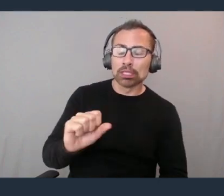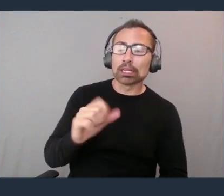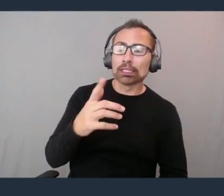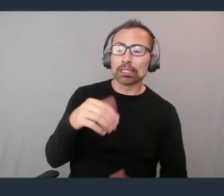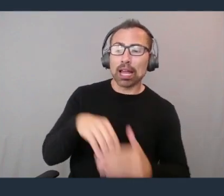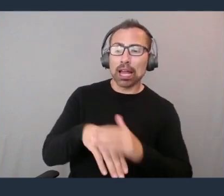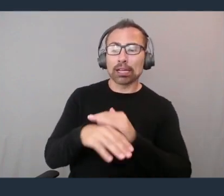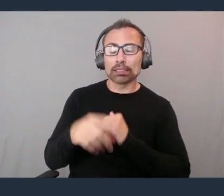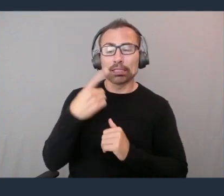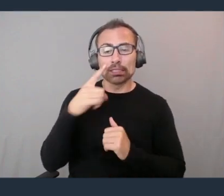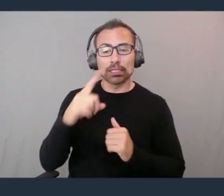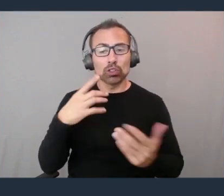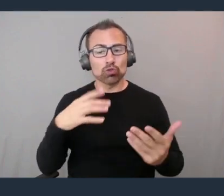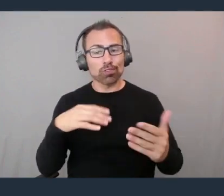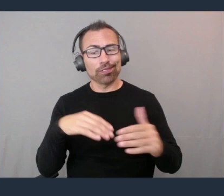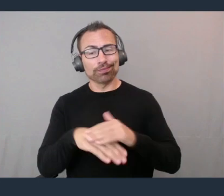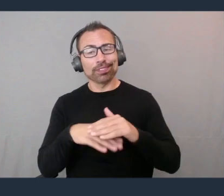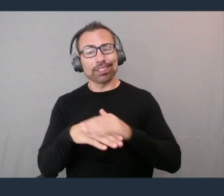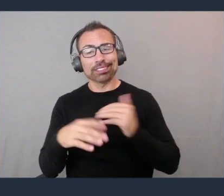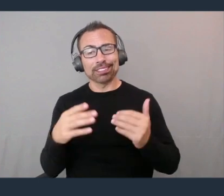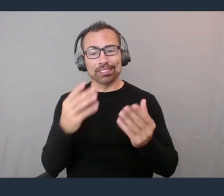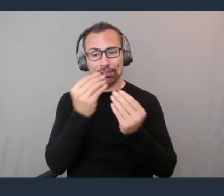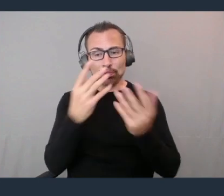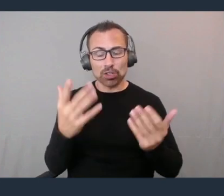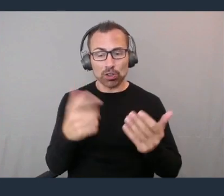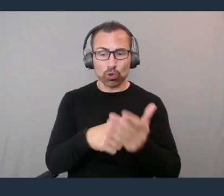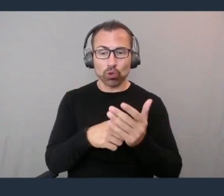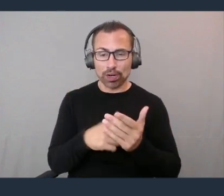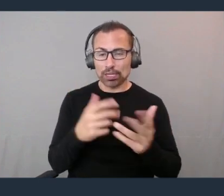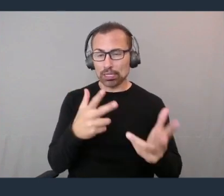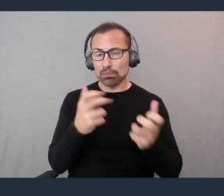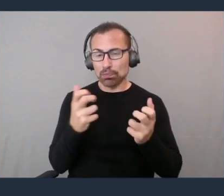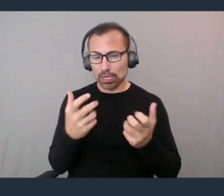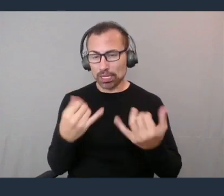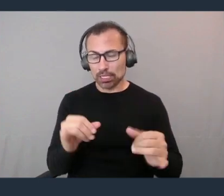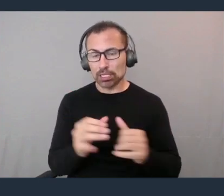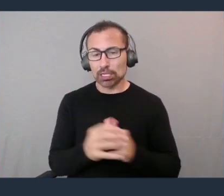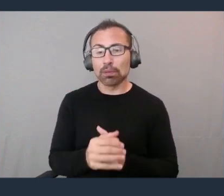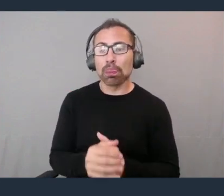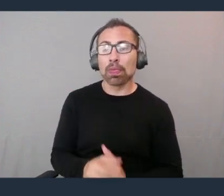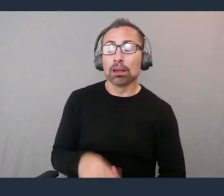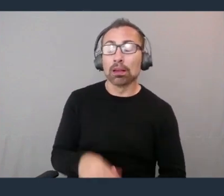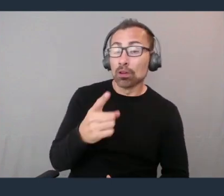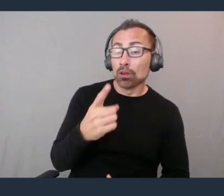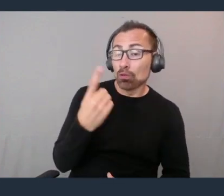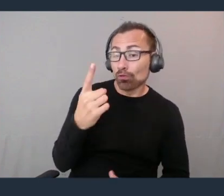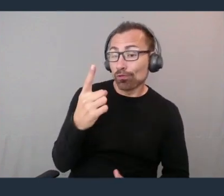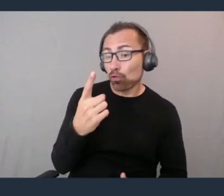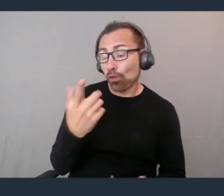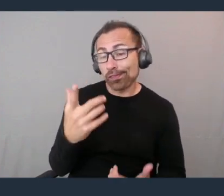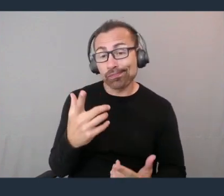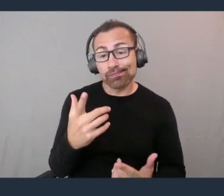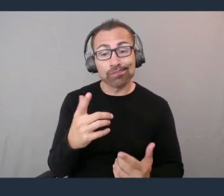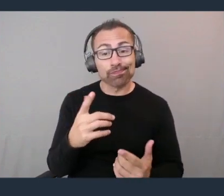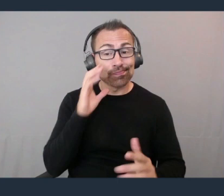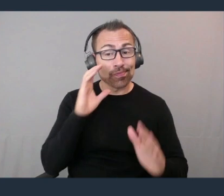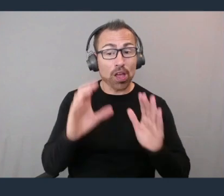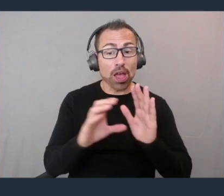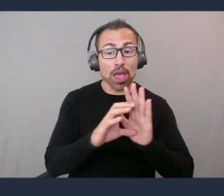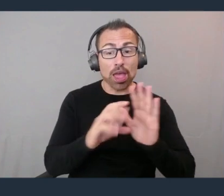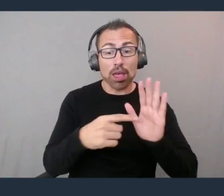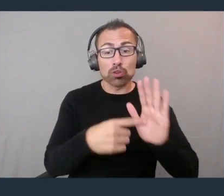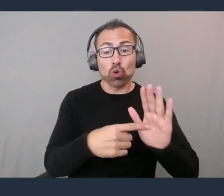that still needs immediate access. Ideal for performance-sensitive use cases like image hosting and news media